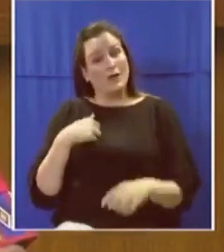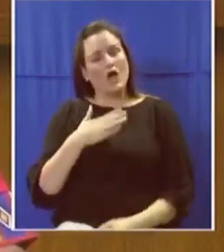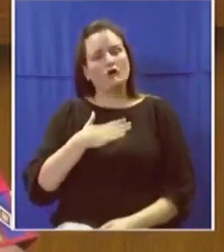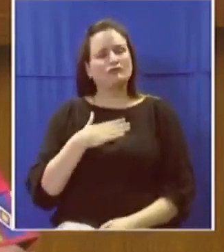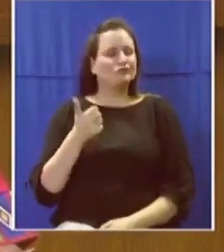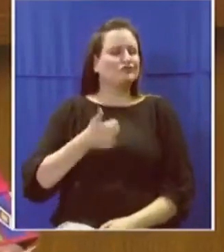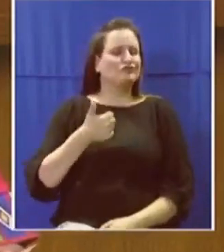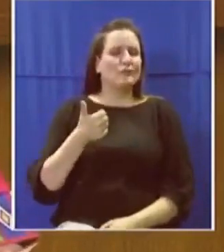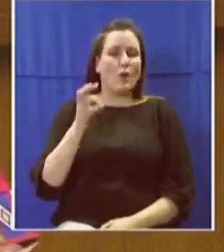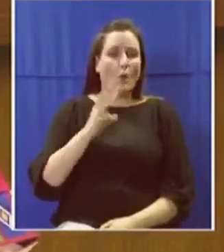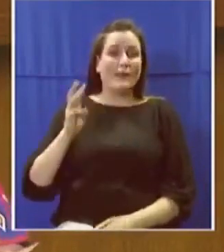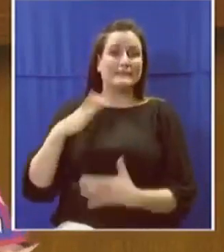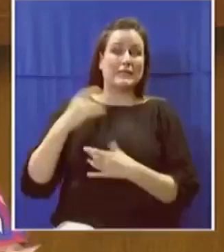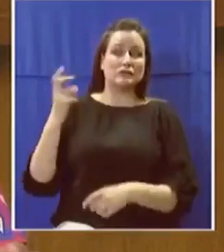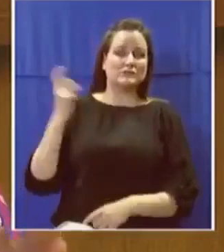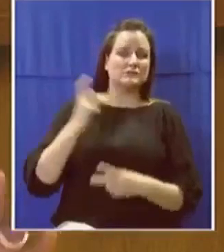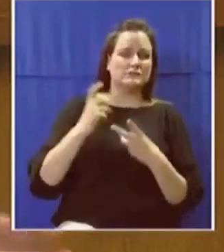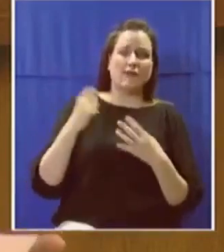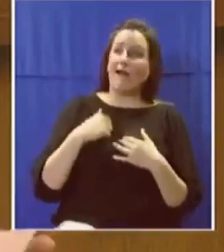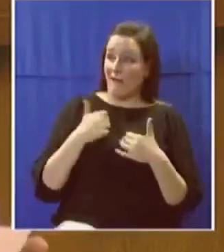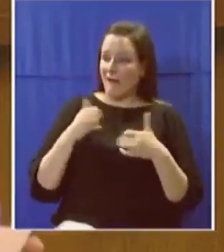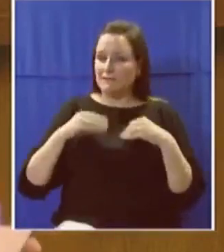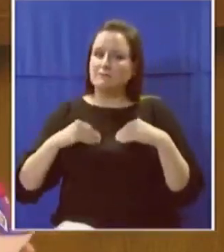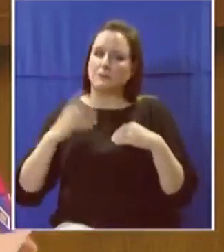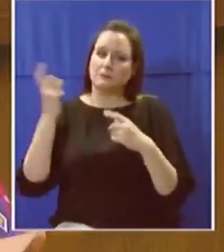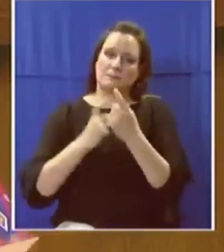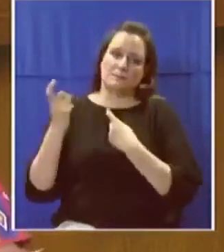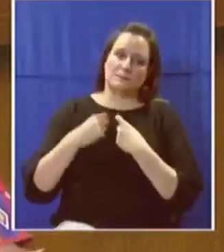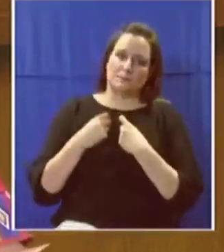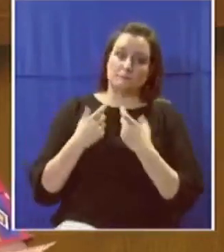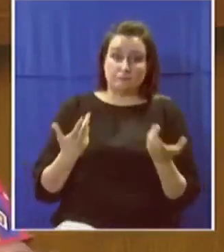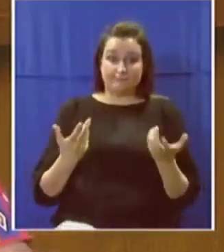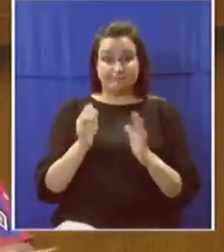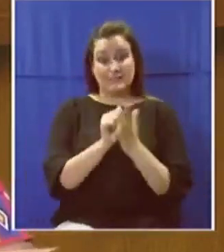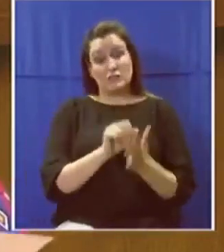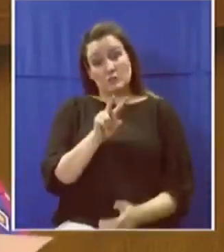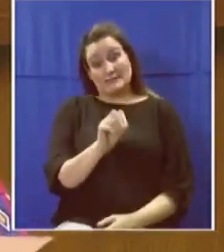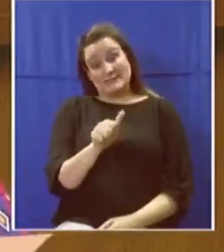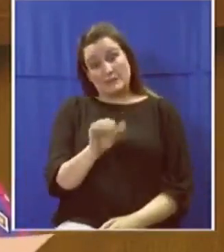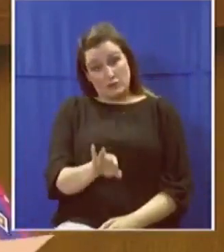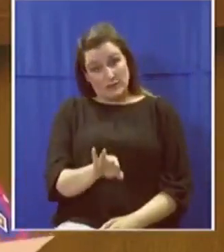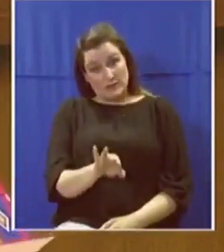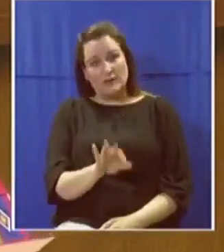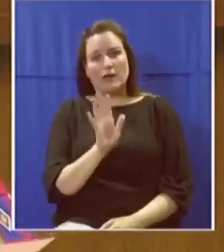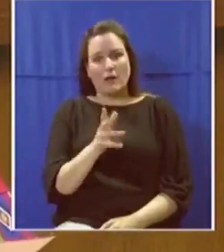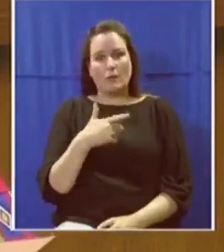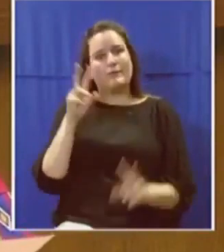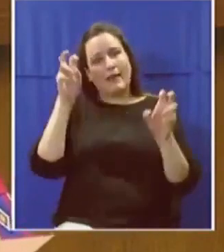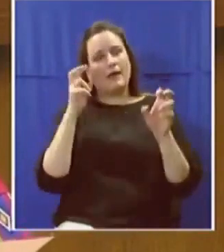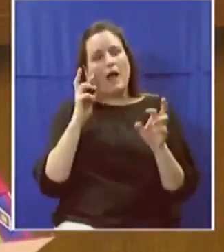captured by Western interests. Agenda 2063 will remain a beautiful wish